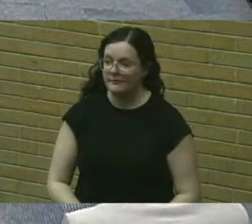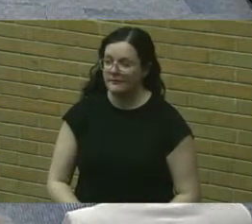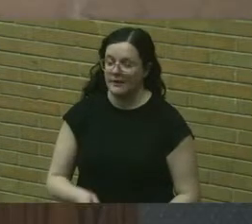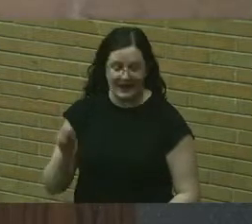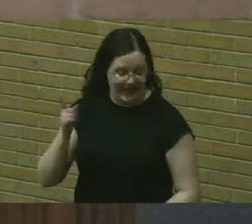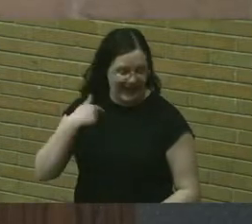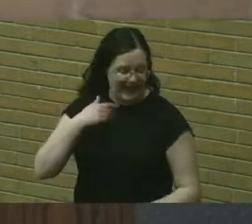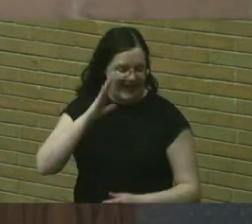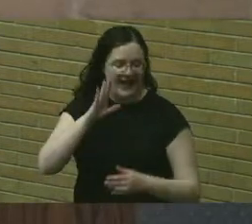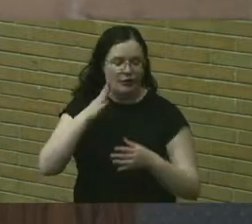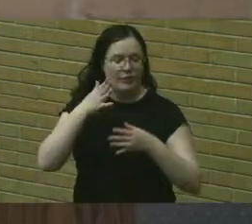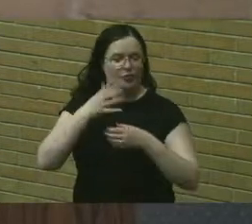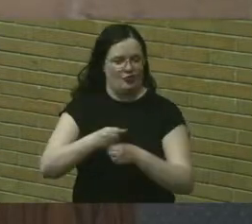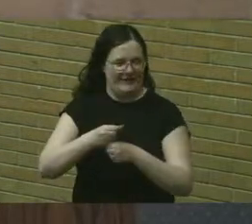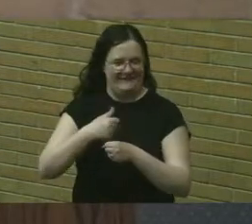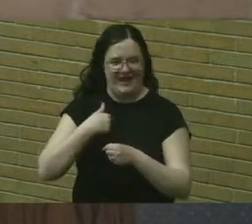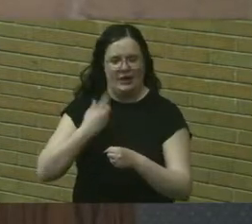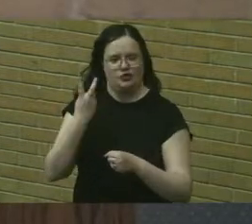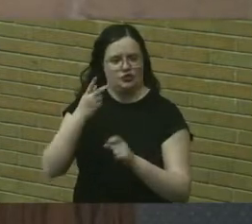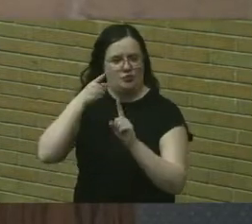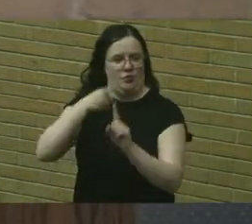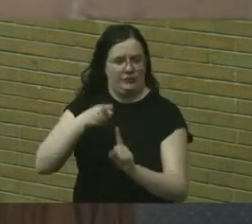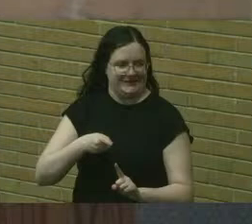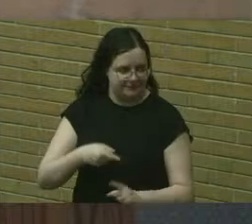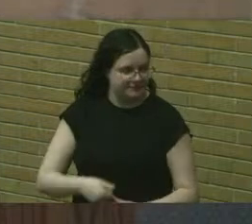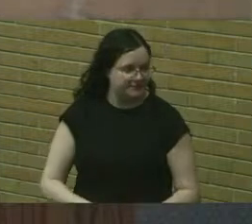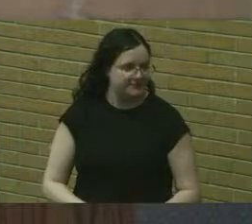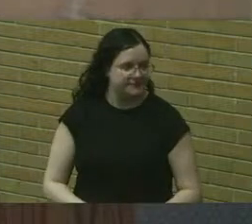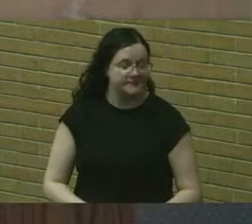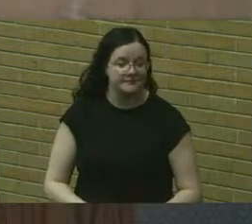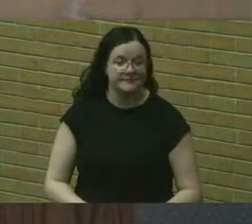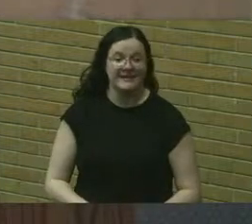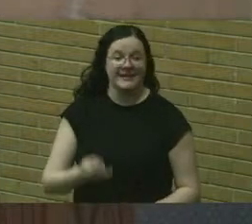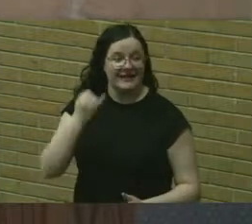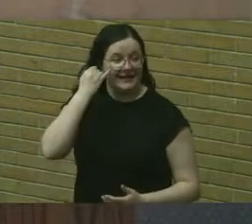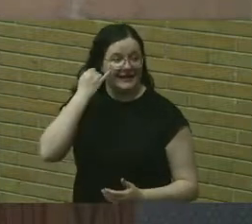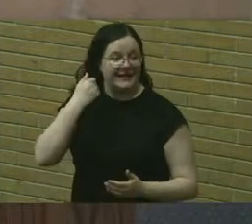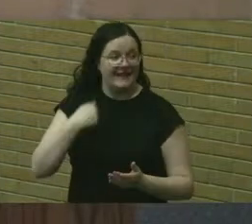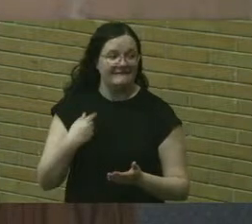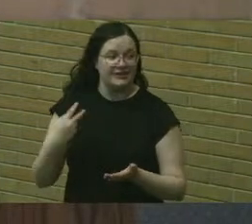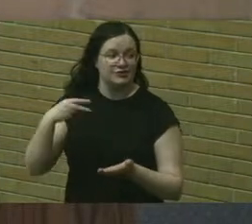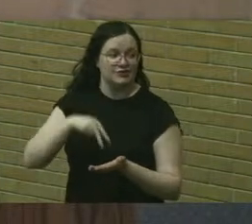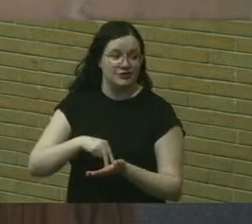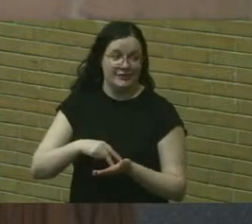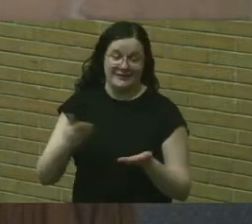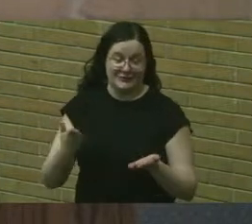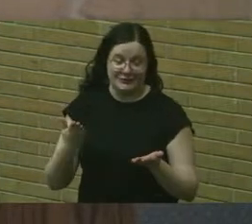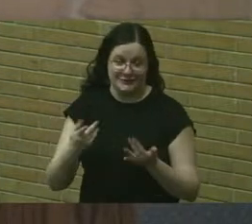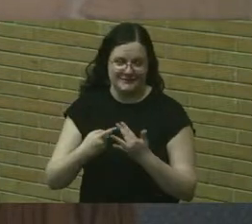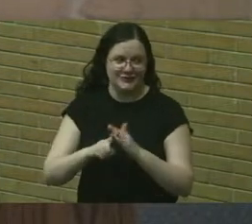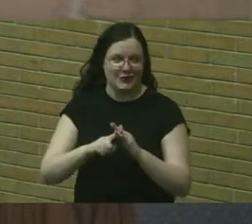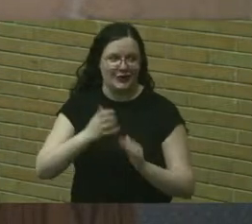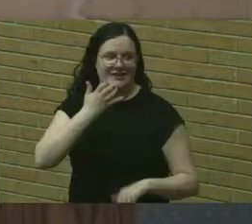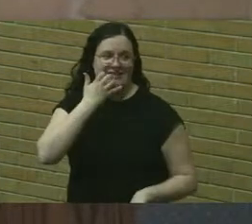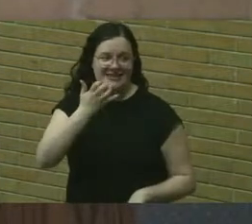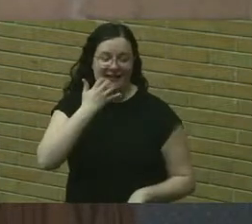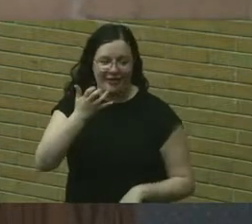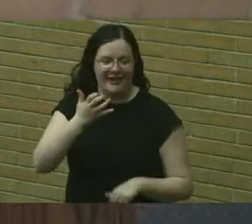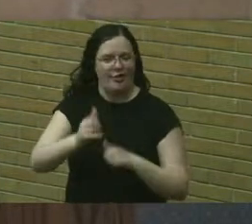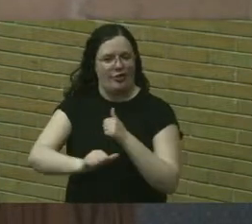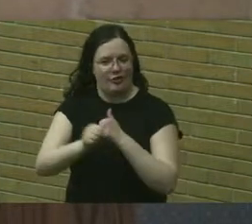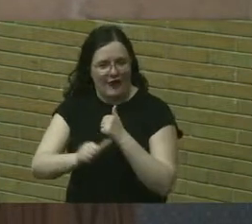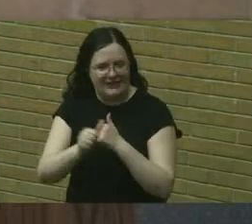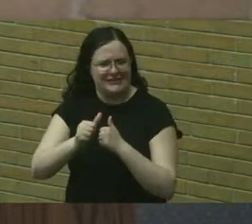have 2 points that I wanted to make tonight. If I stood up here and I started yelling or screaming or making threats or throwing